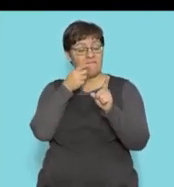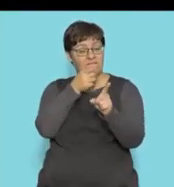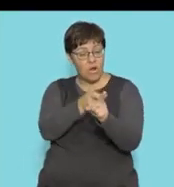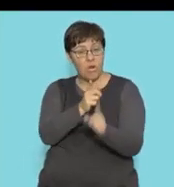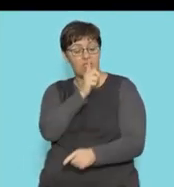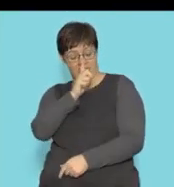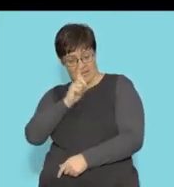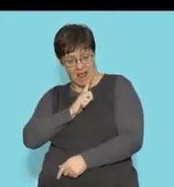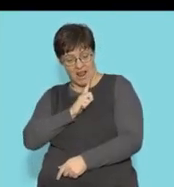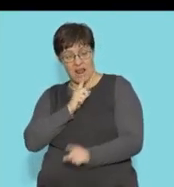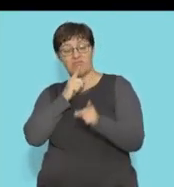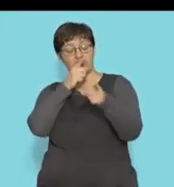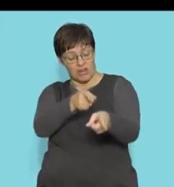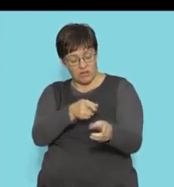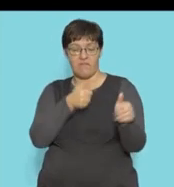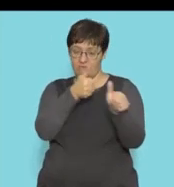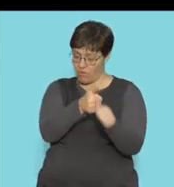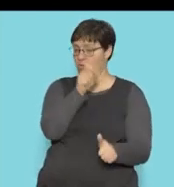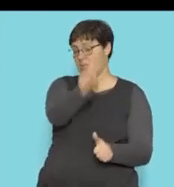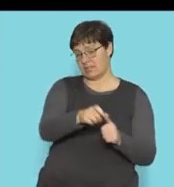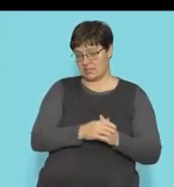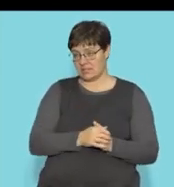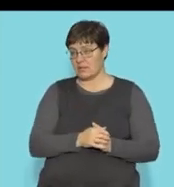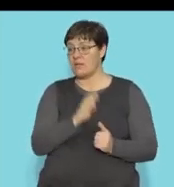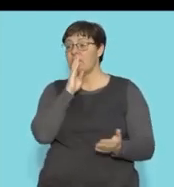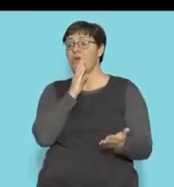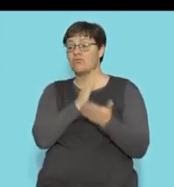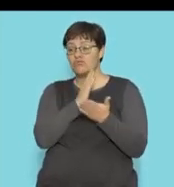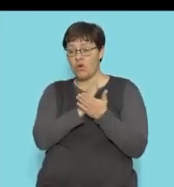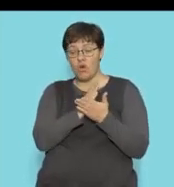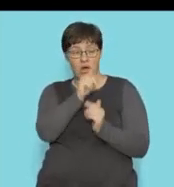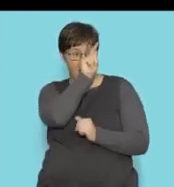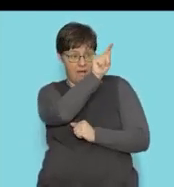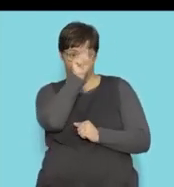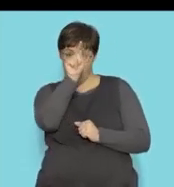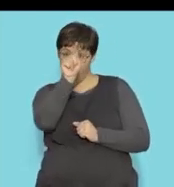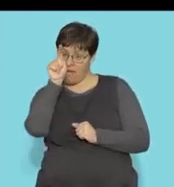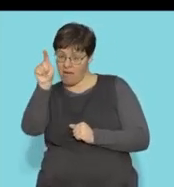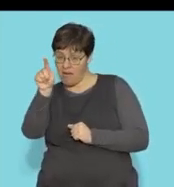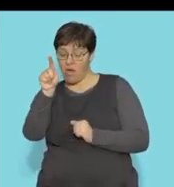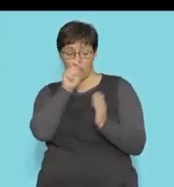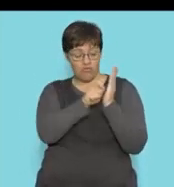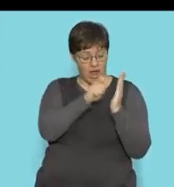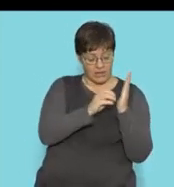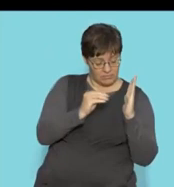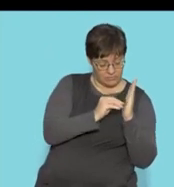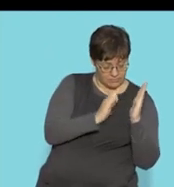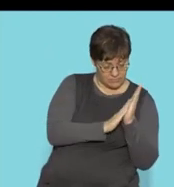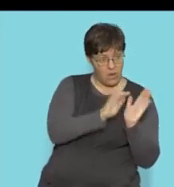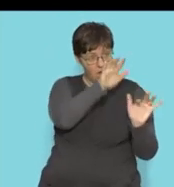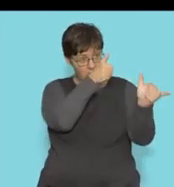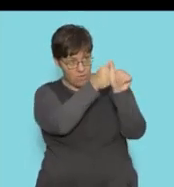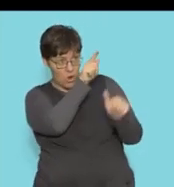instructions as I taught you in the last lesson. You make sure that you write the correct option